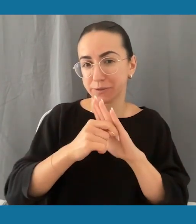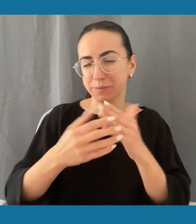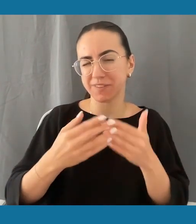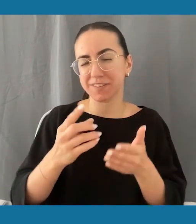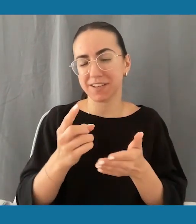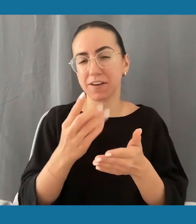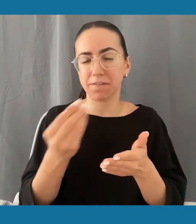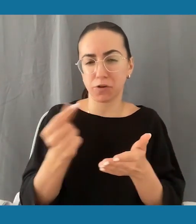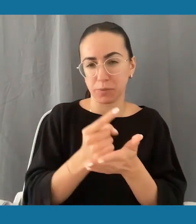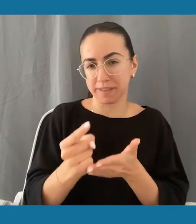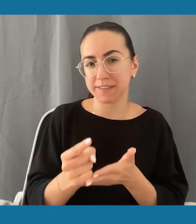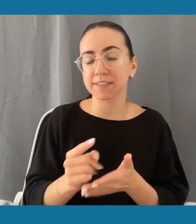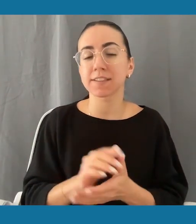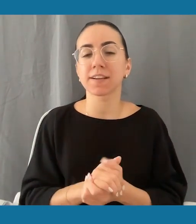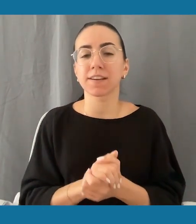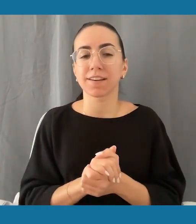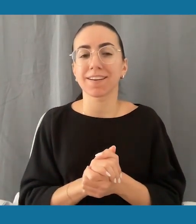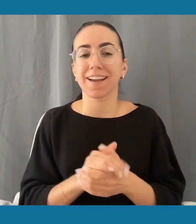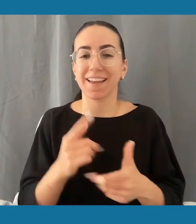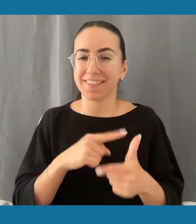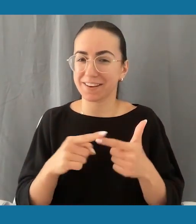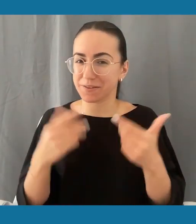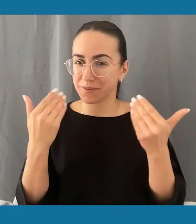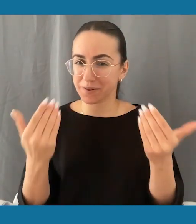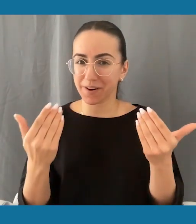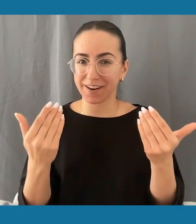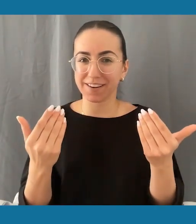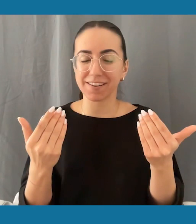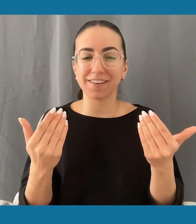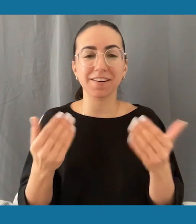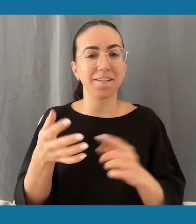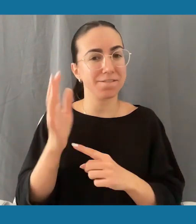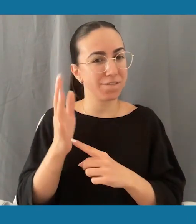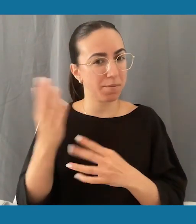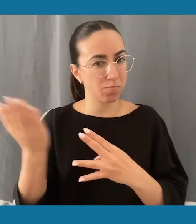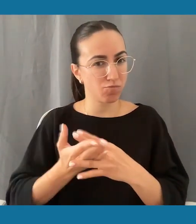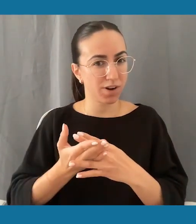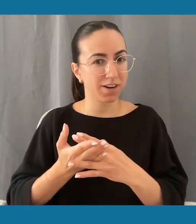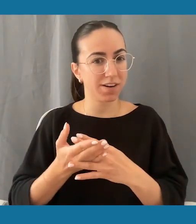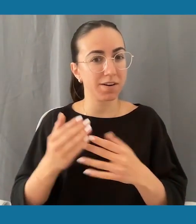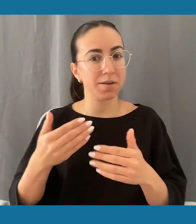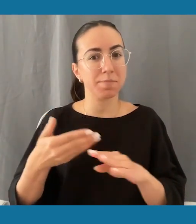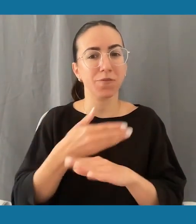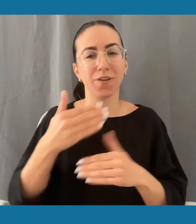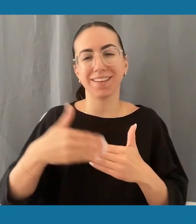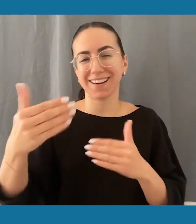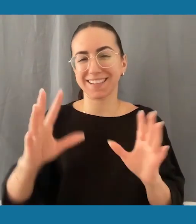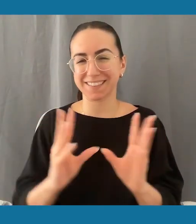And with that, we'll take another 5-minute break before our next session. Thank you.